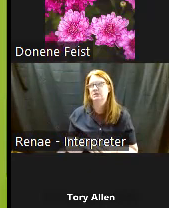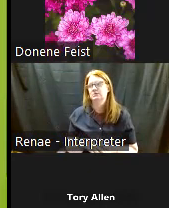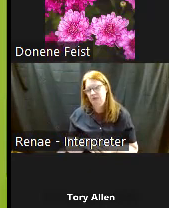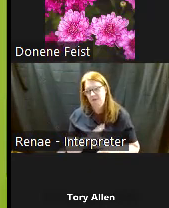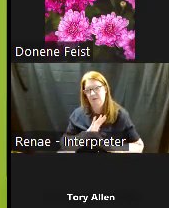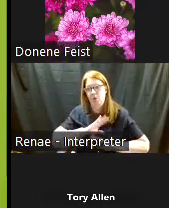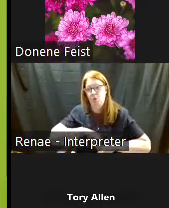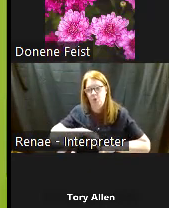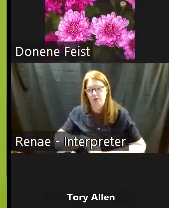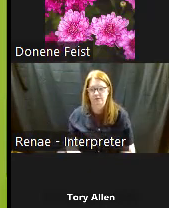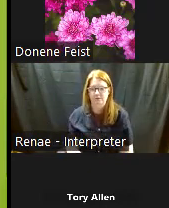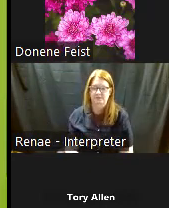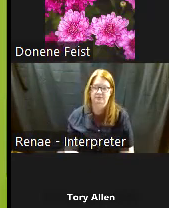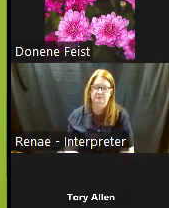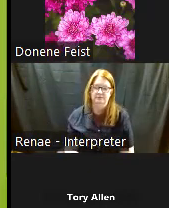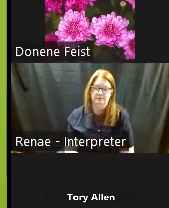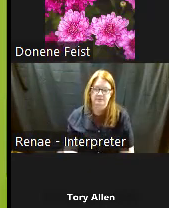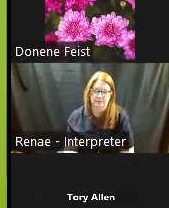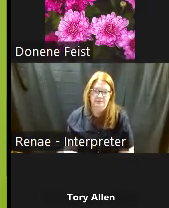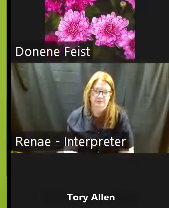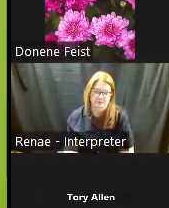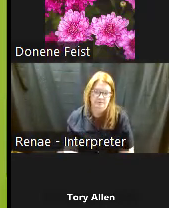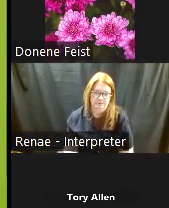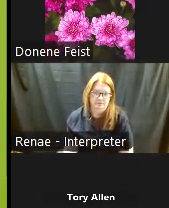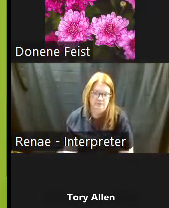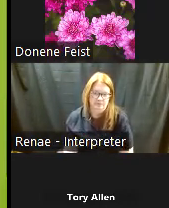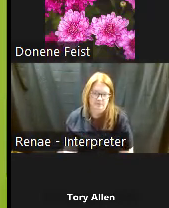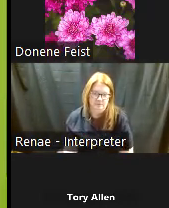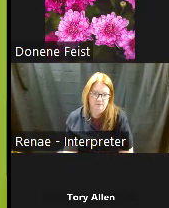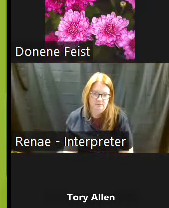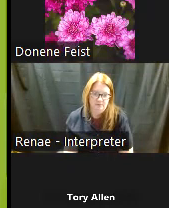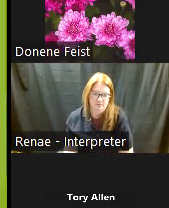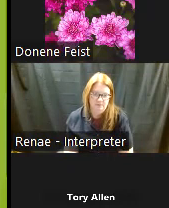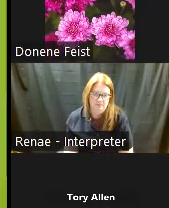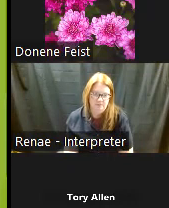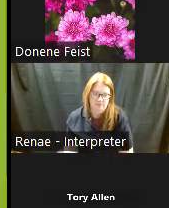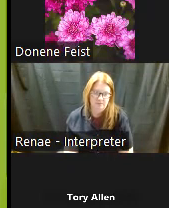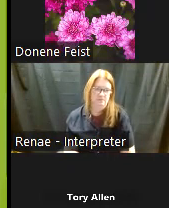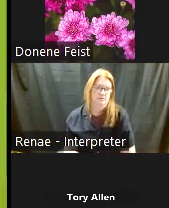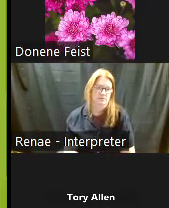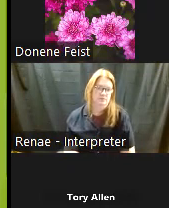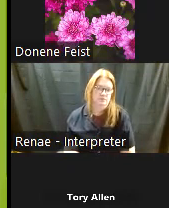relief when we see this. Okay, next.